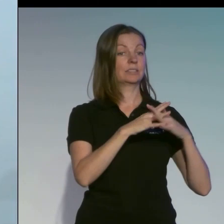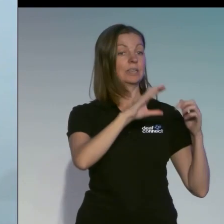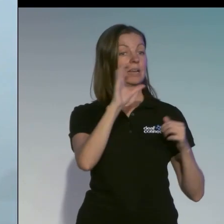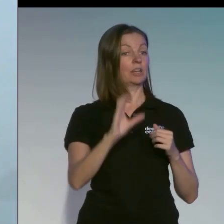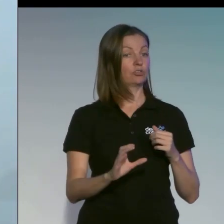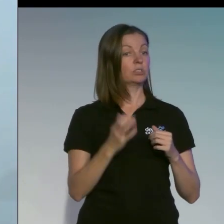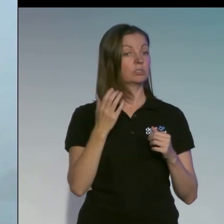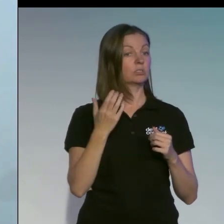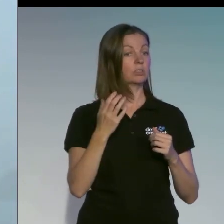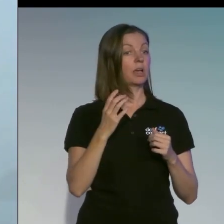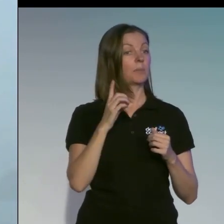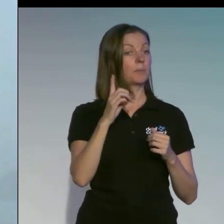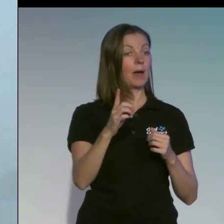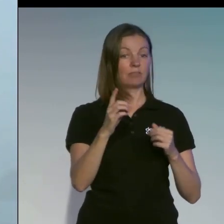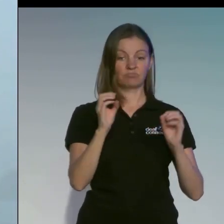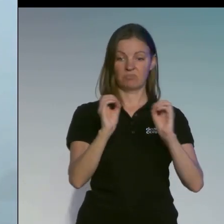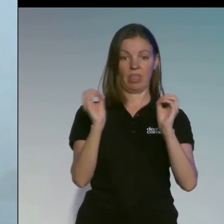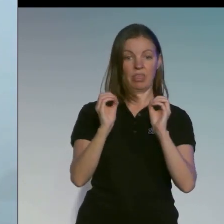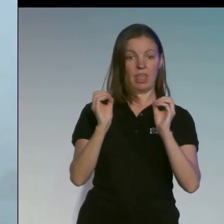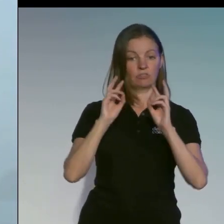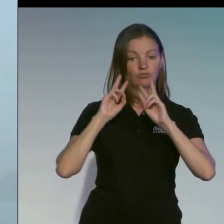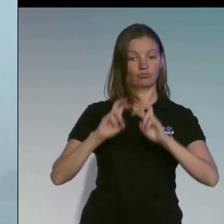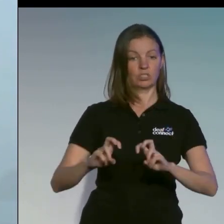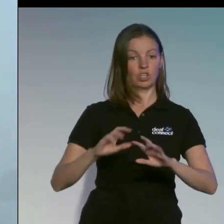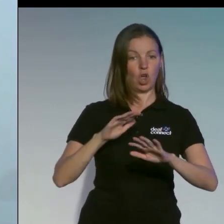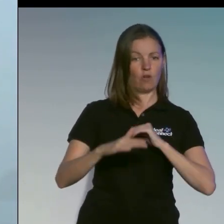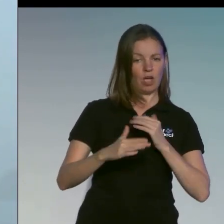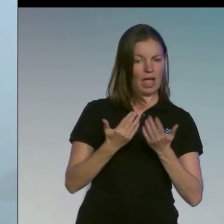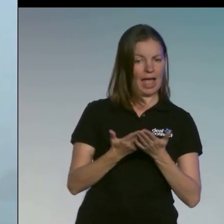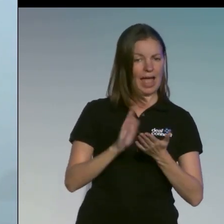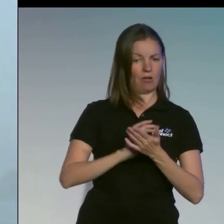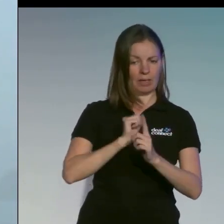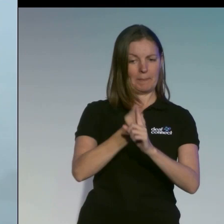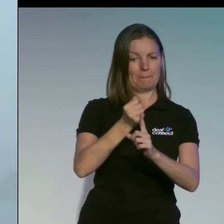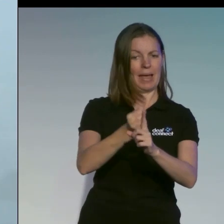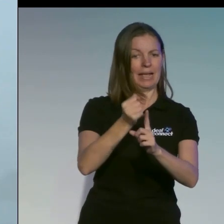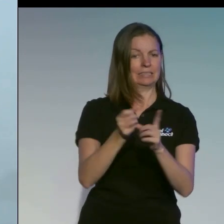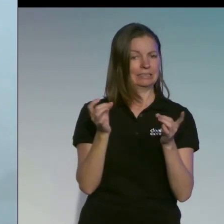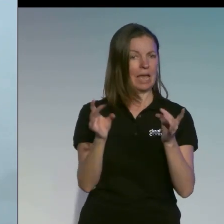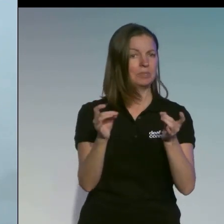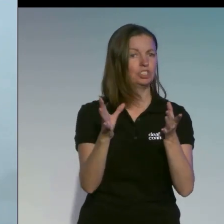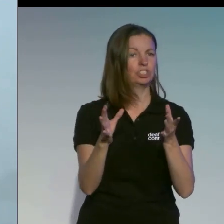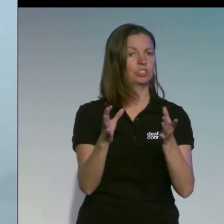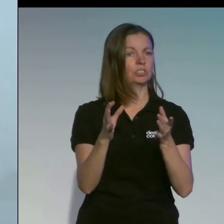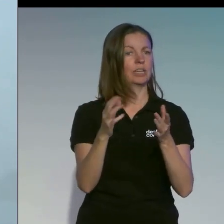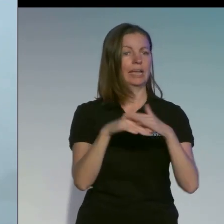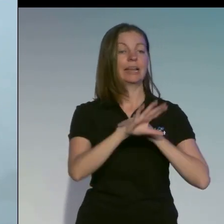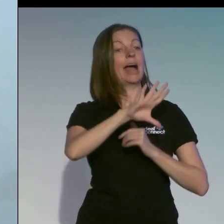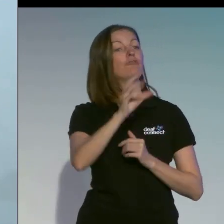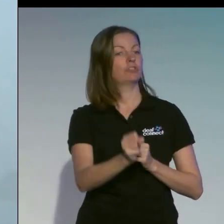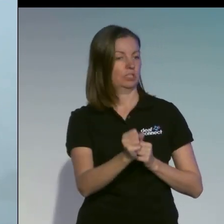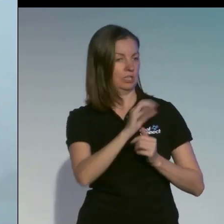study had been undertaken to characterize the nature and extent of these damaging and degrading practices in any African